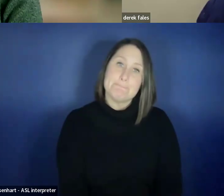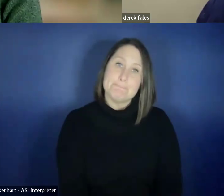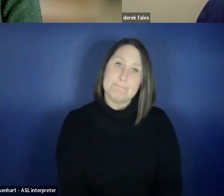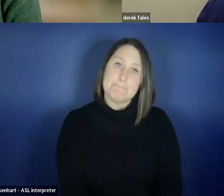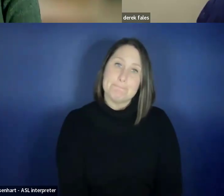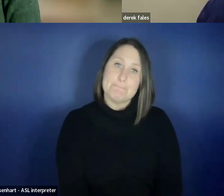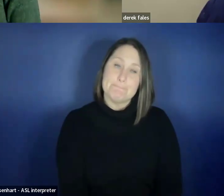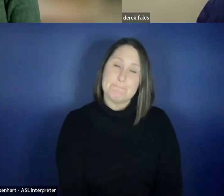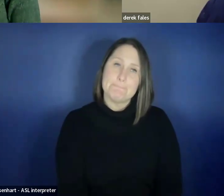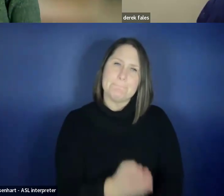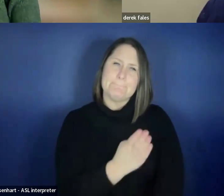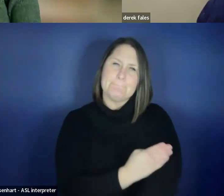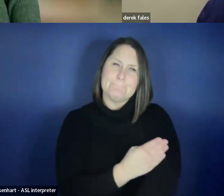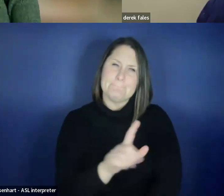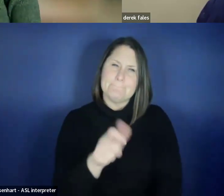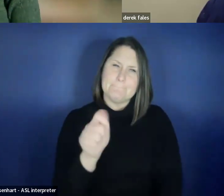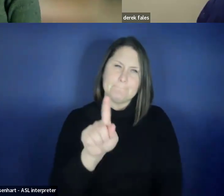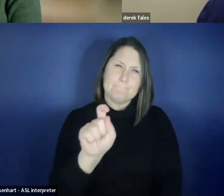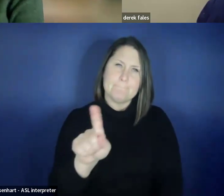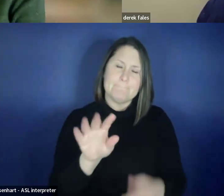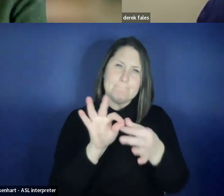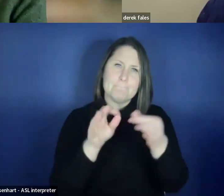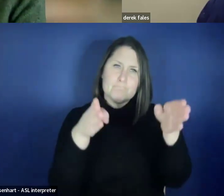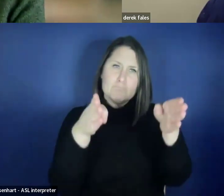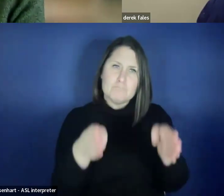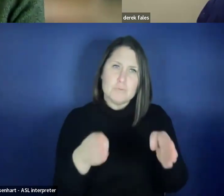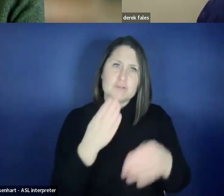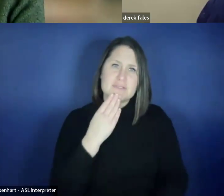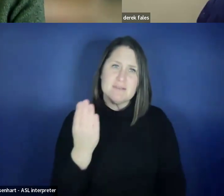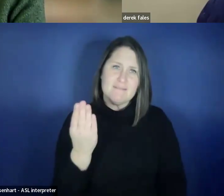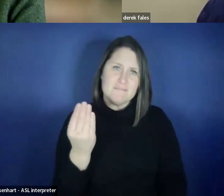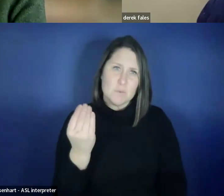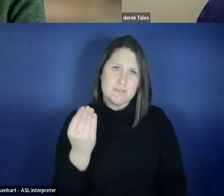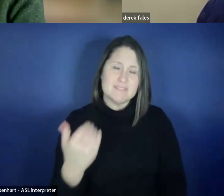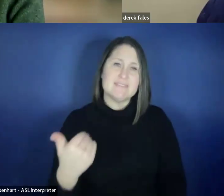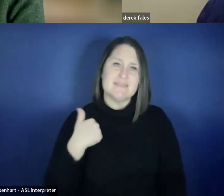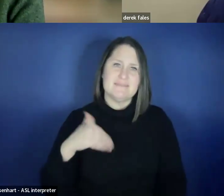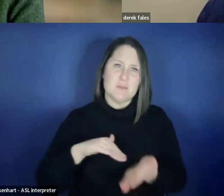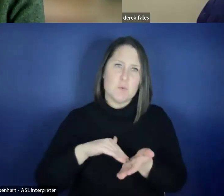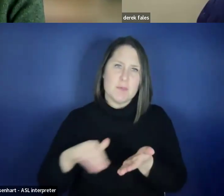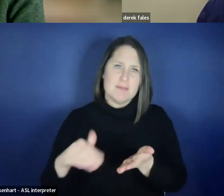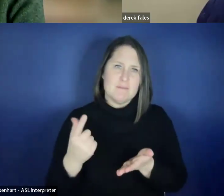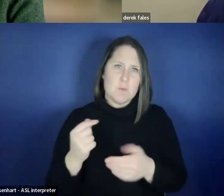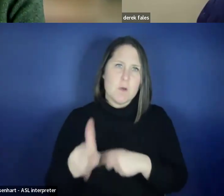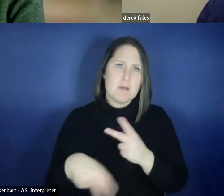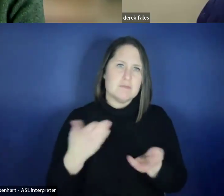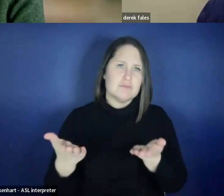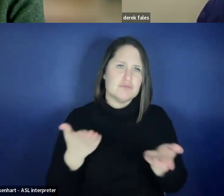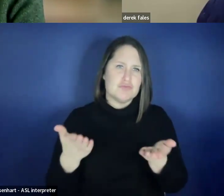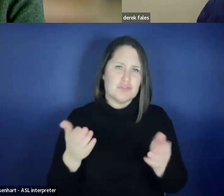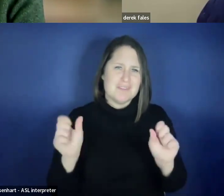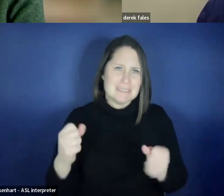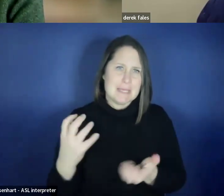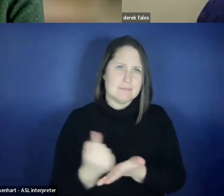So there's another question, Derek, about individuals who are 14 who access the waiver. What are some types of services that they would be